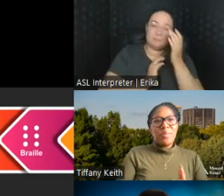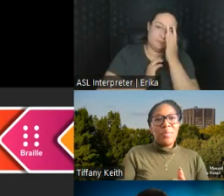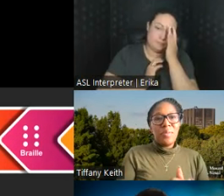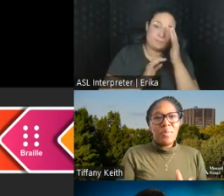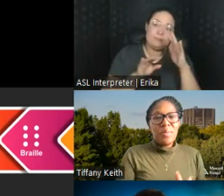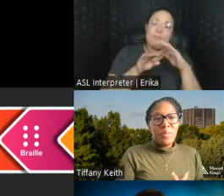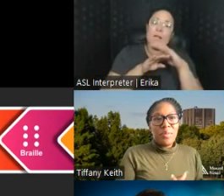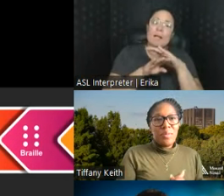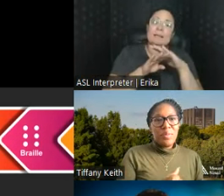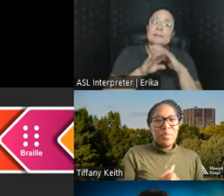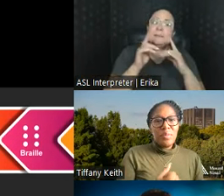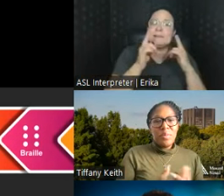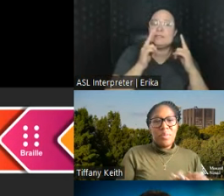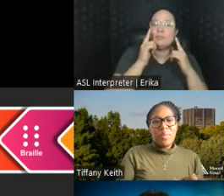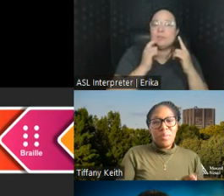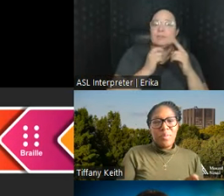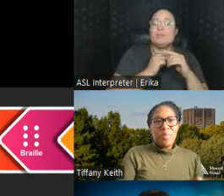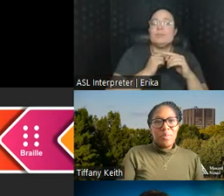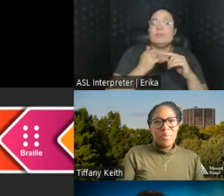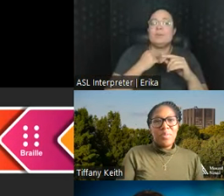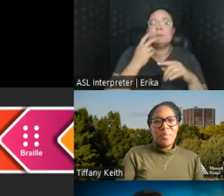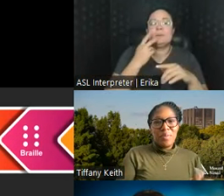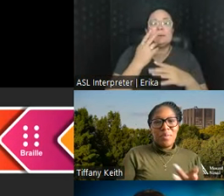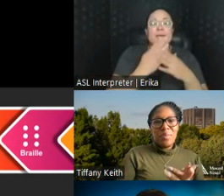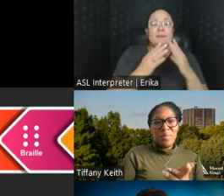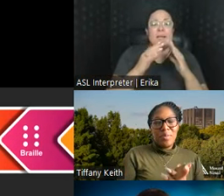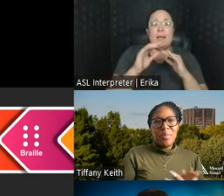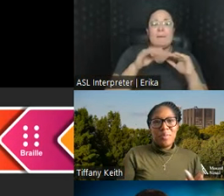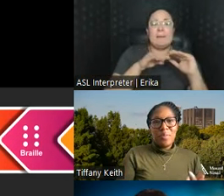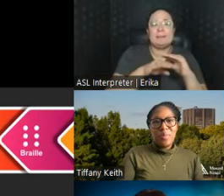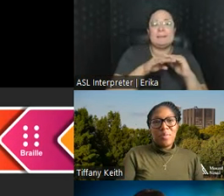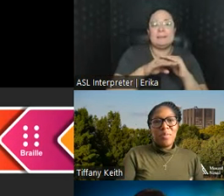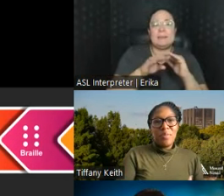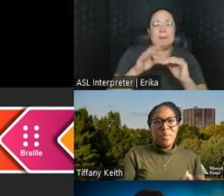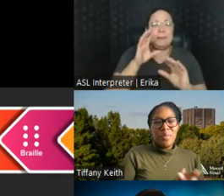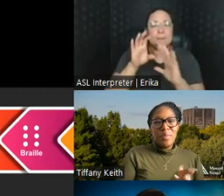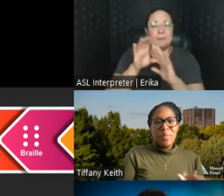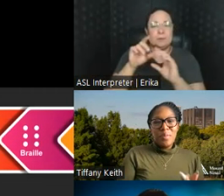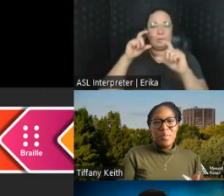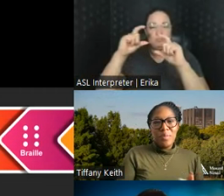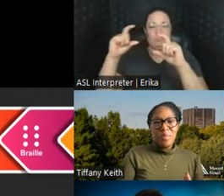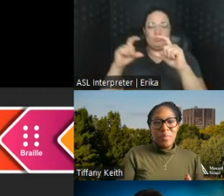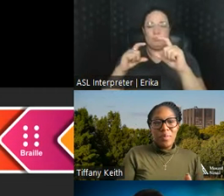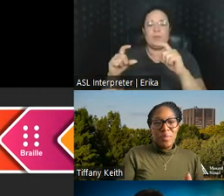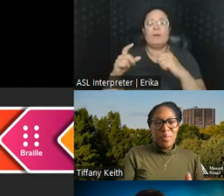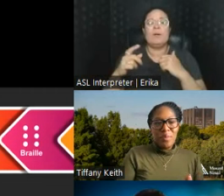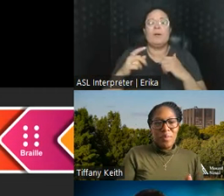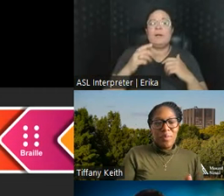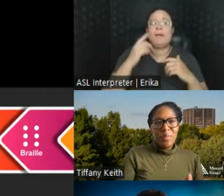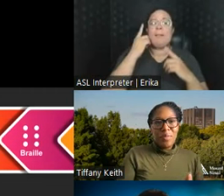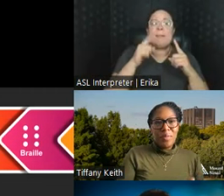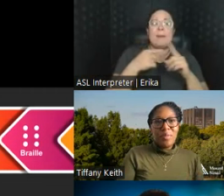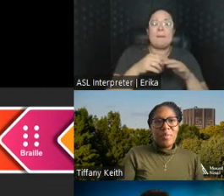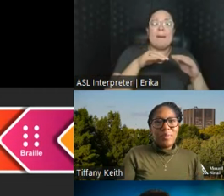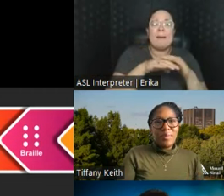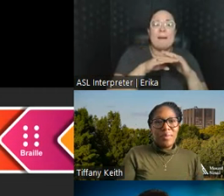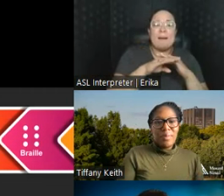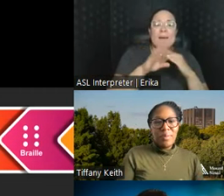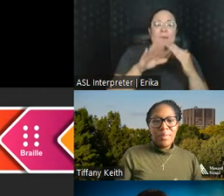Accessibility considerations. We see some accessibility icons on the right side here. Think about access in all your programs